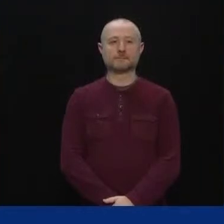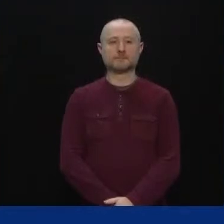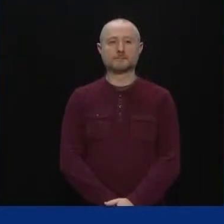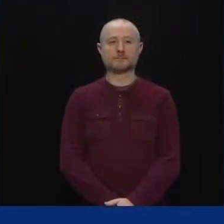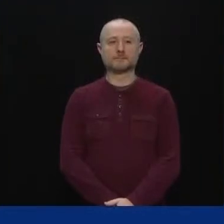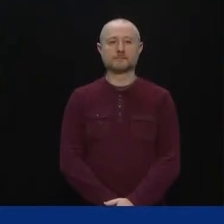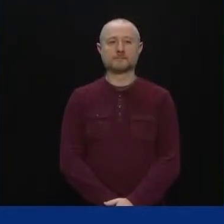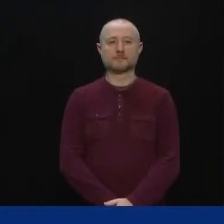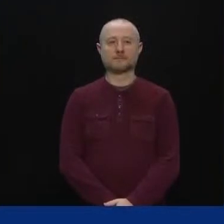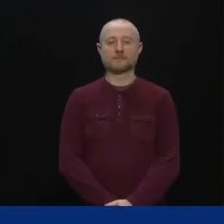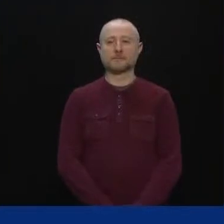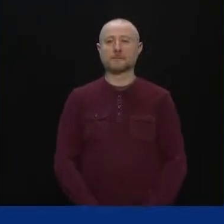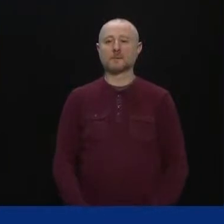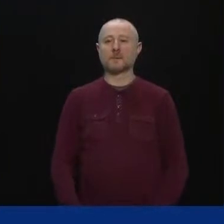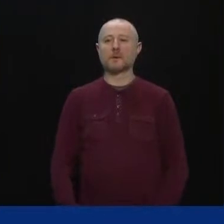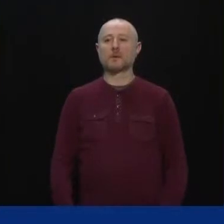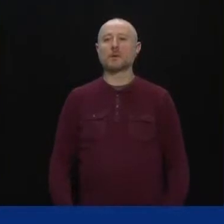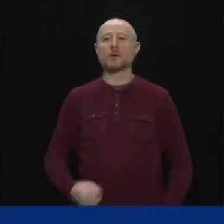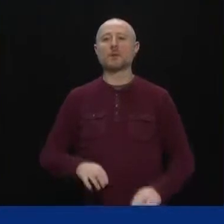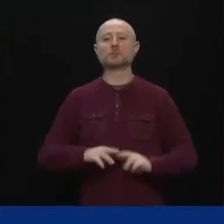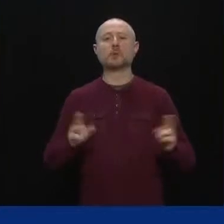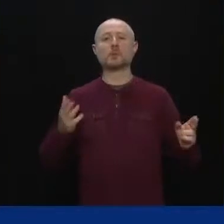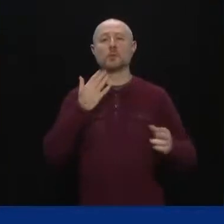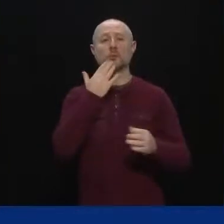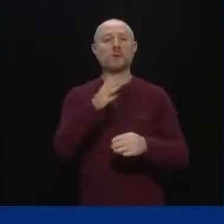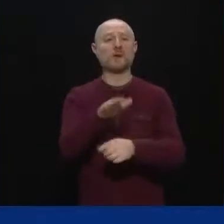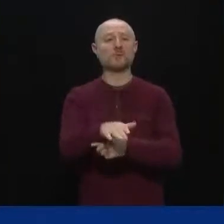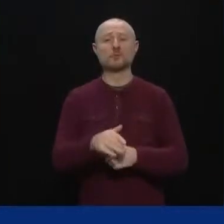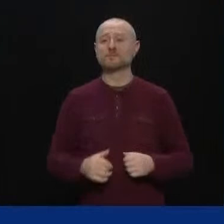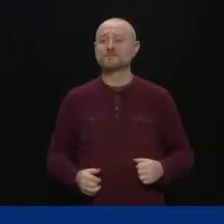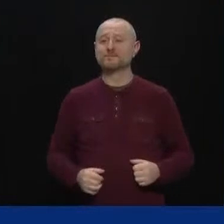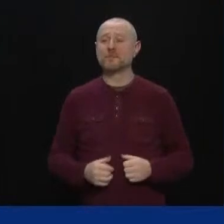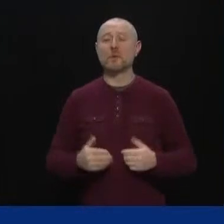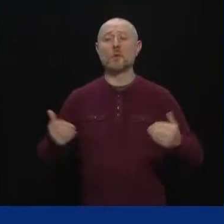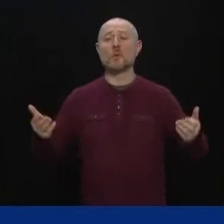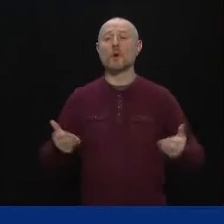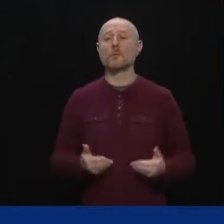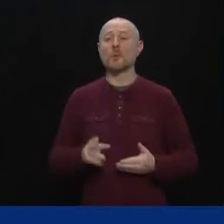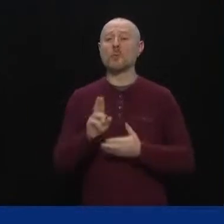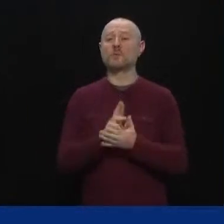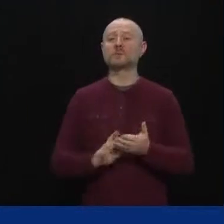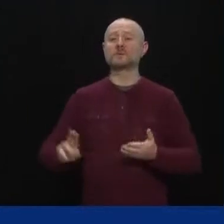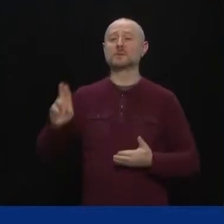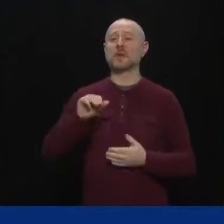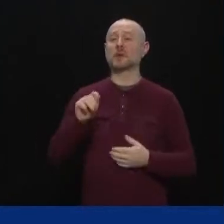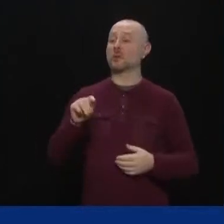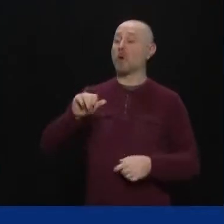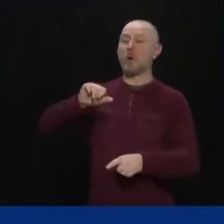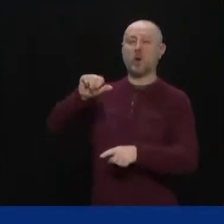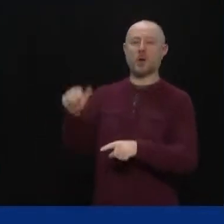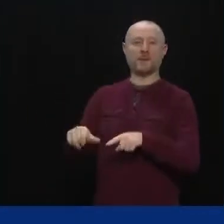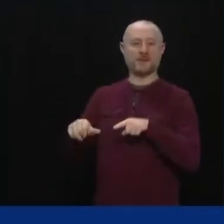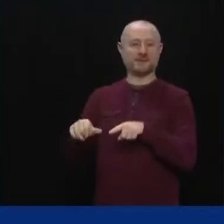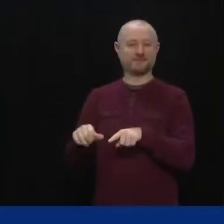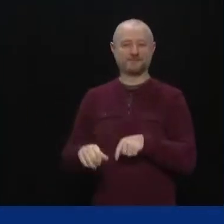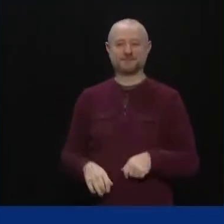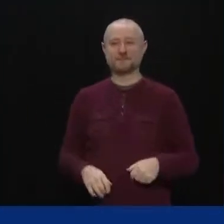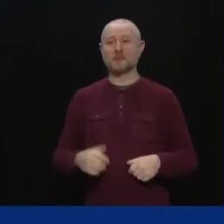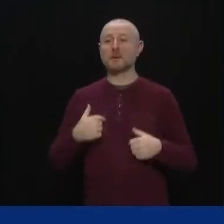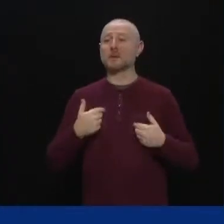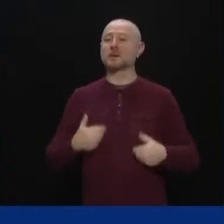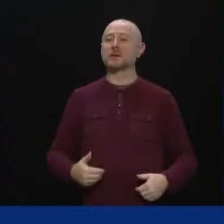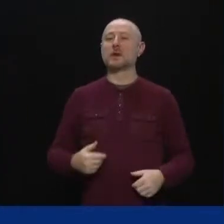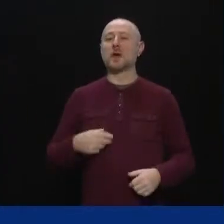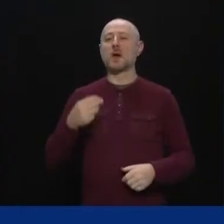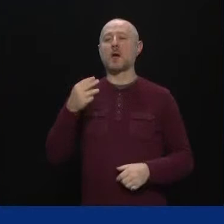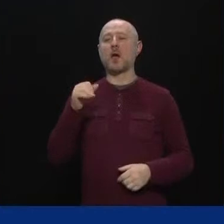Muy buenas tardes. Good afternoon, everyone, and welcome to the University at Albany. I am Avidan Rodriguez, and I